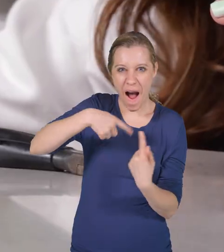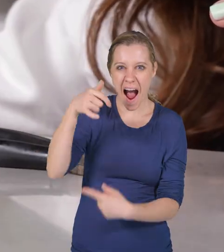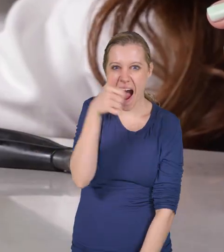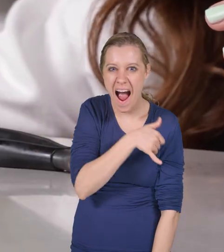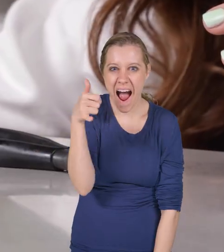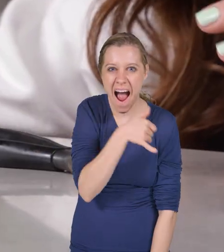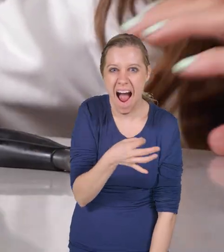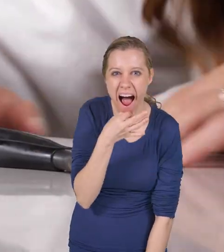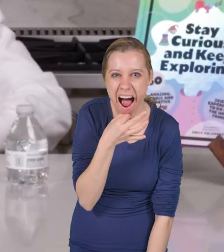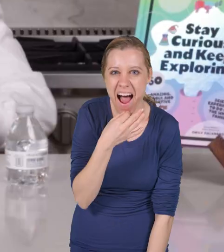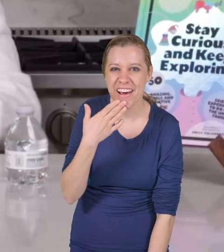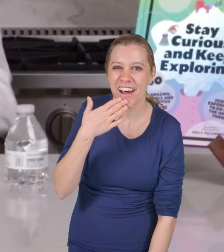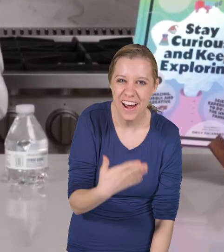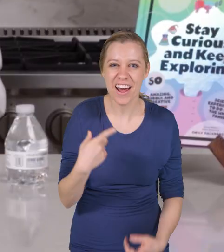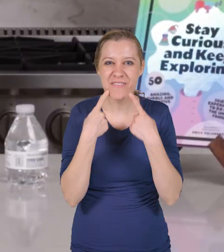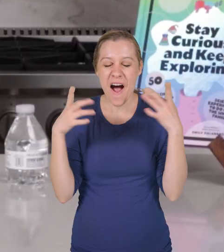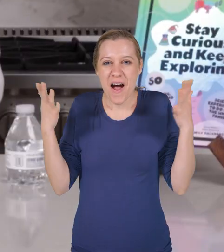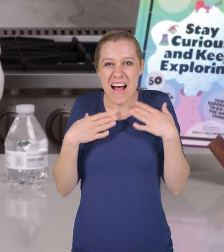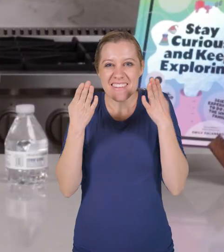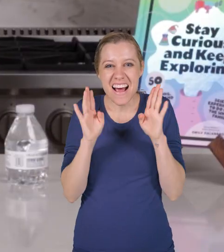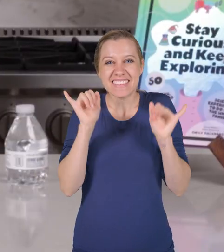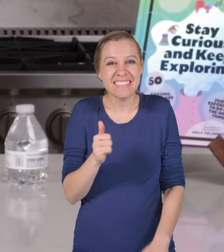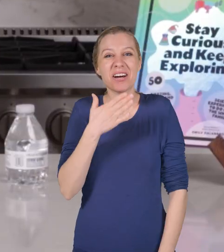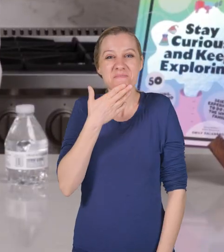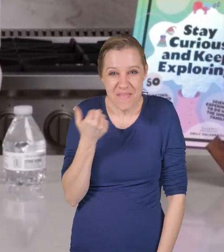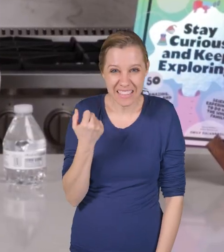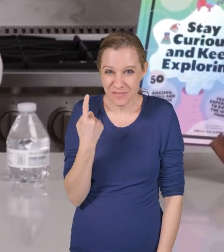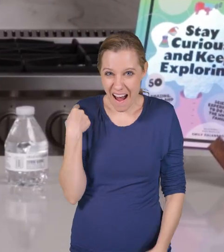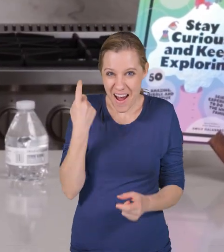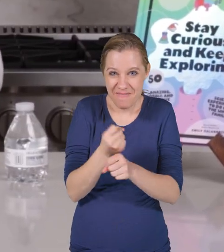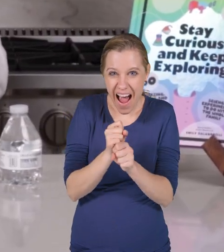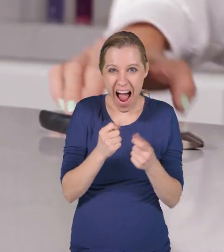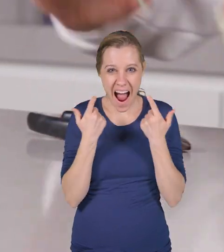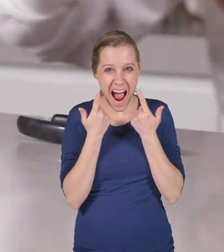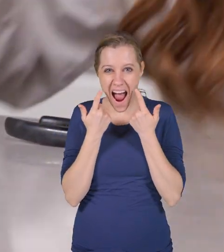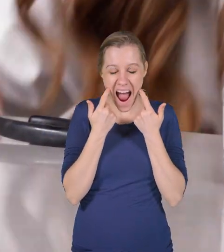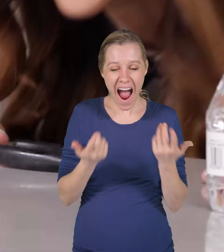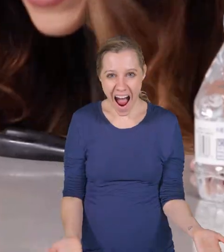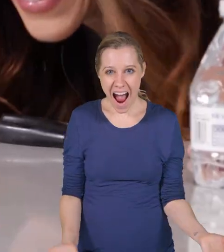at that, look how good that works. Oh my gosh, that's the best one we've made yet.